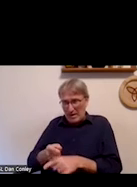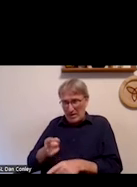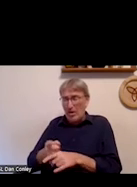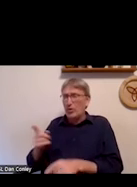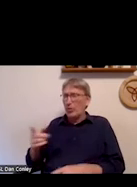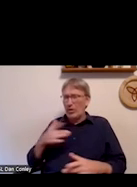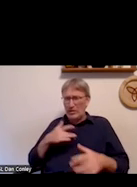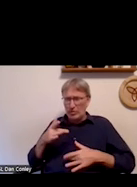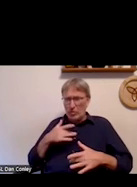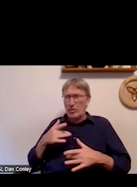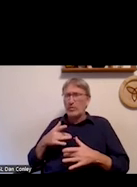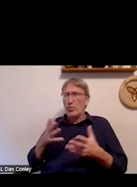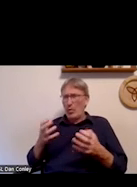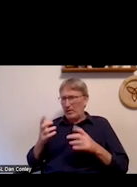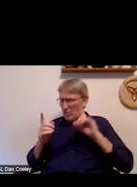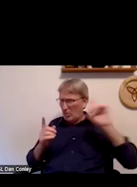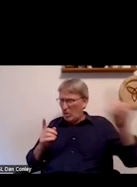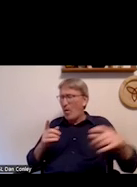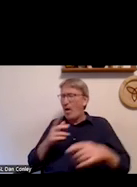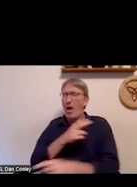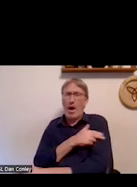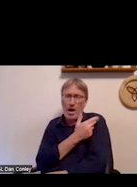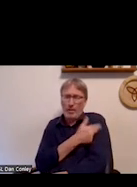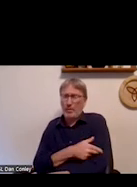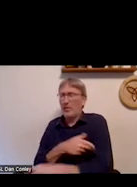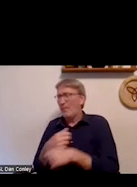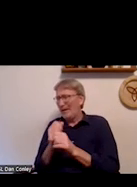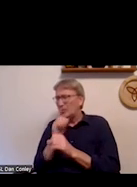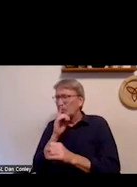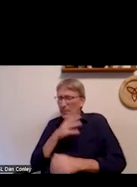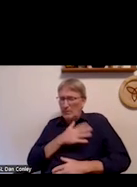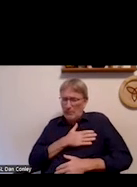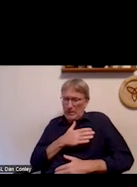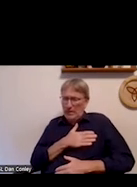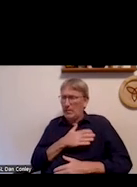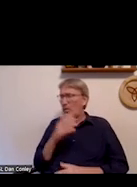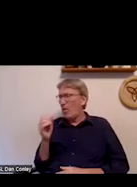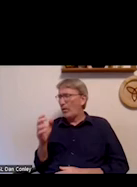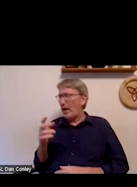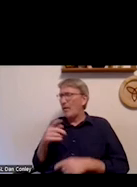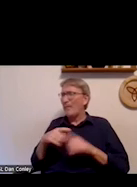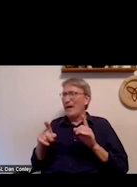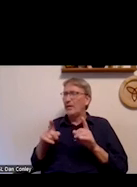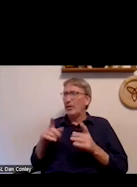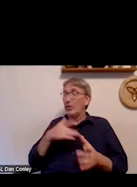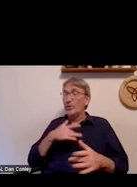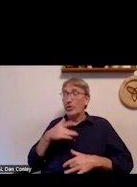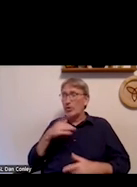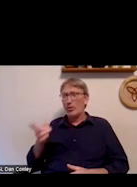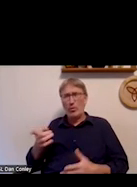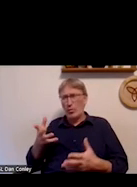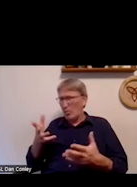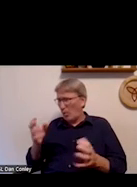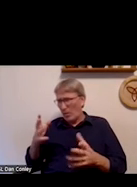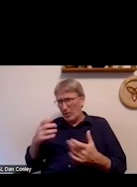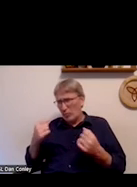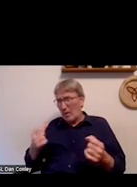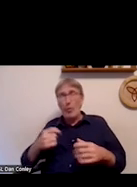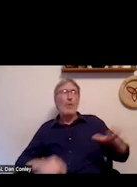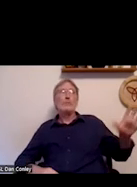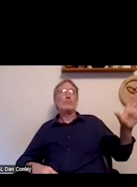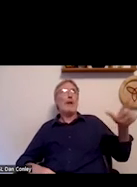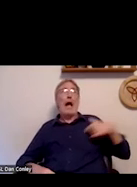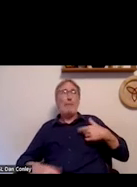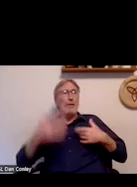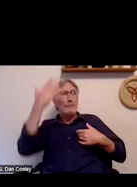about taking him out of the hospital and wanting to make sure that he's breathing okay, but you're concerned about driving him down. If I drive him down, I'm in the